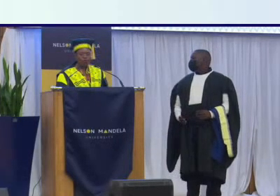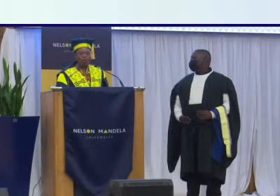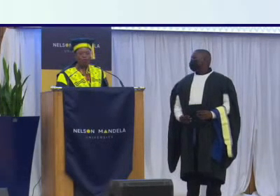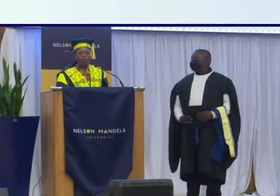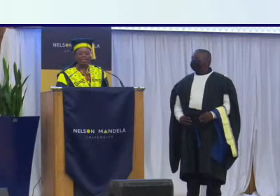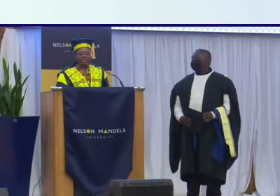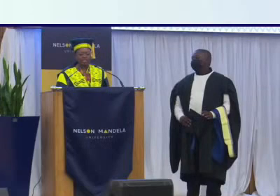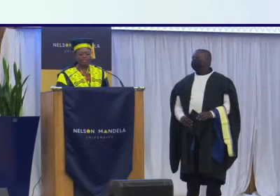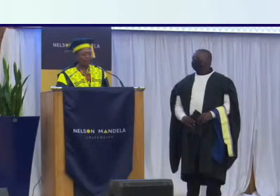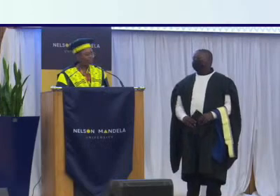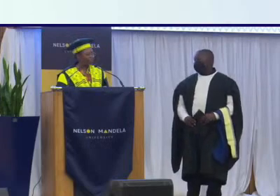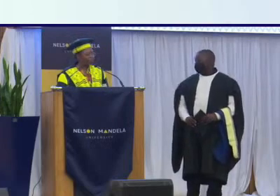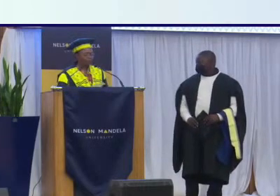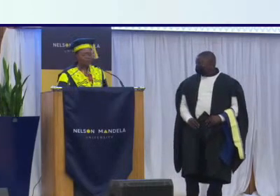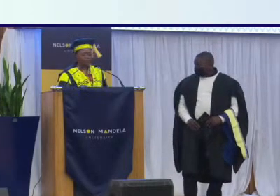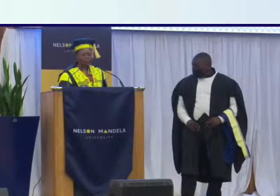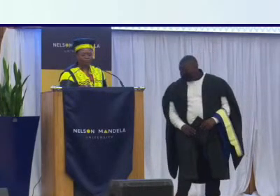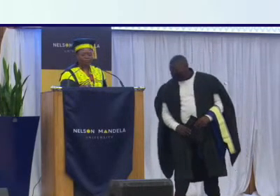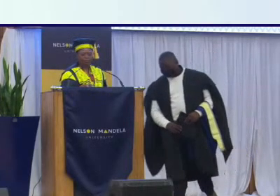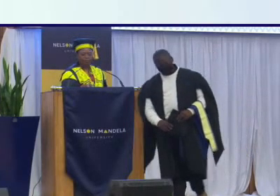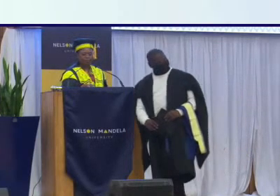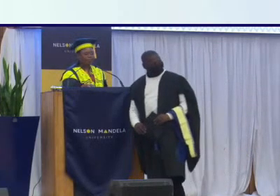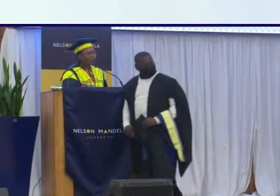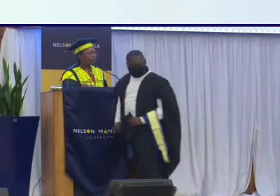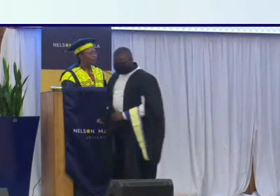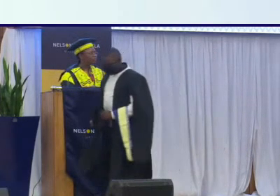Bundu Mgesha.